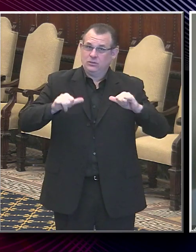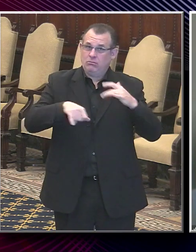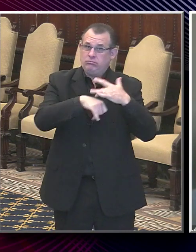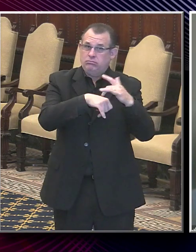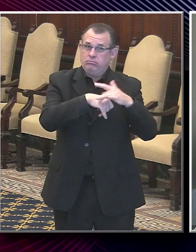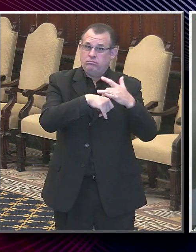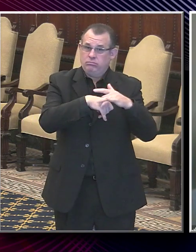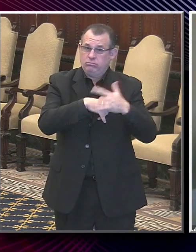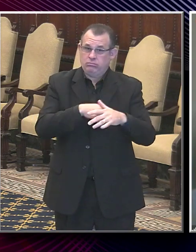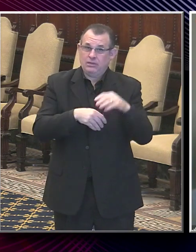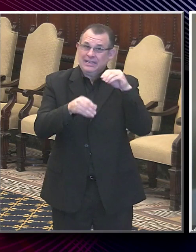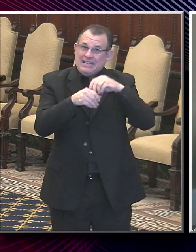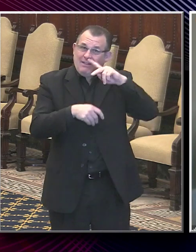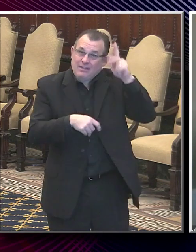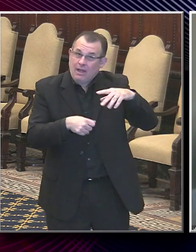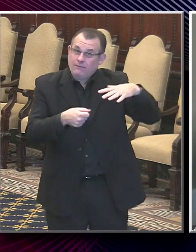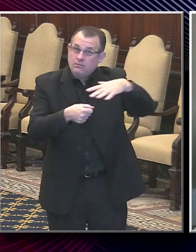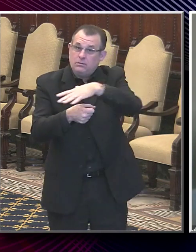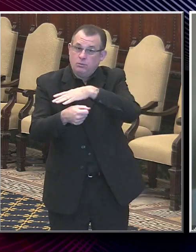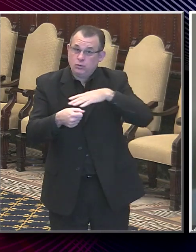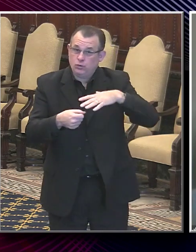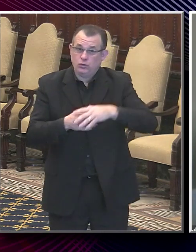sites in Philadelphia where you can get tested.